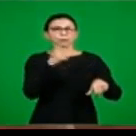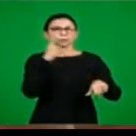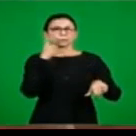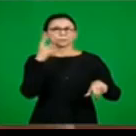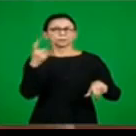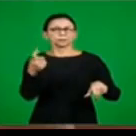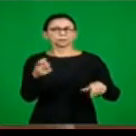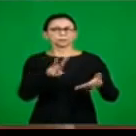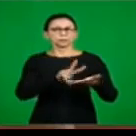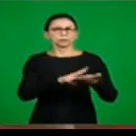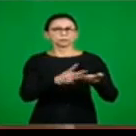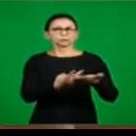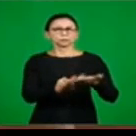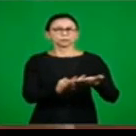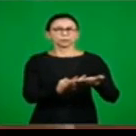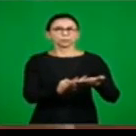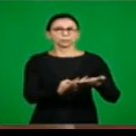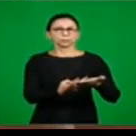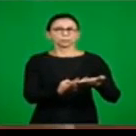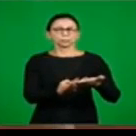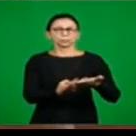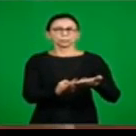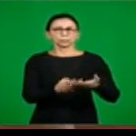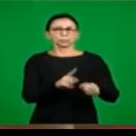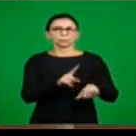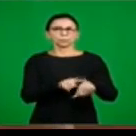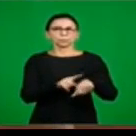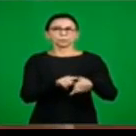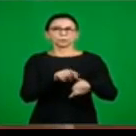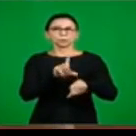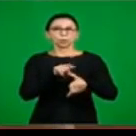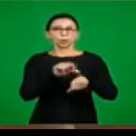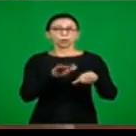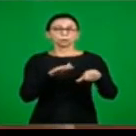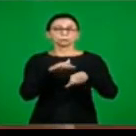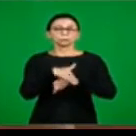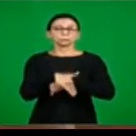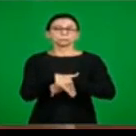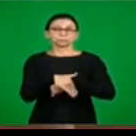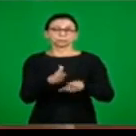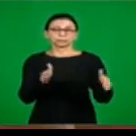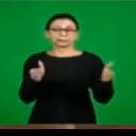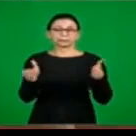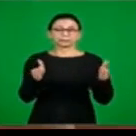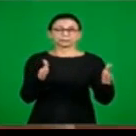And interesting because in the translation, it also speaks about the time of the night.